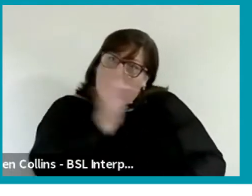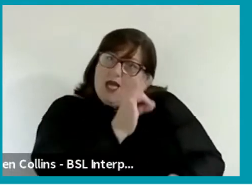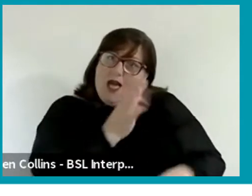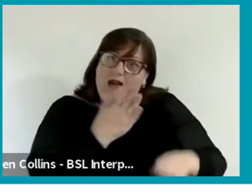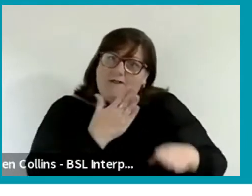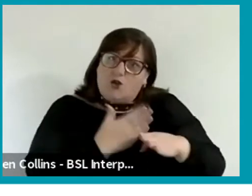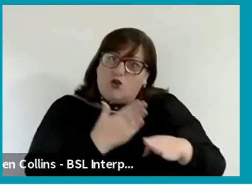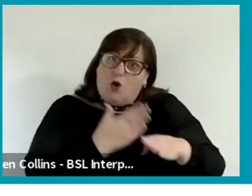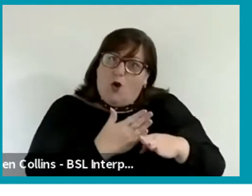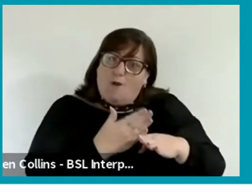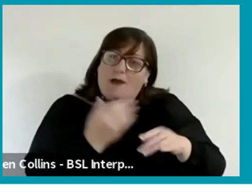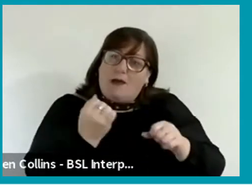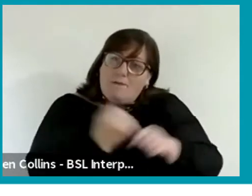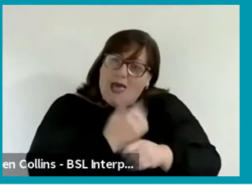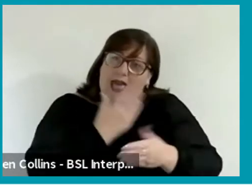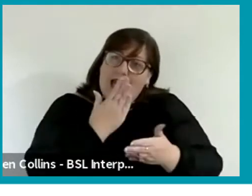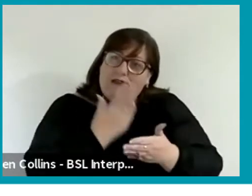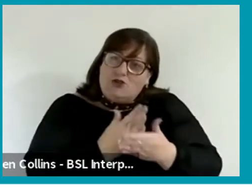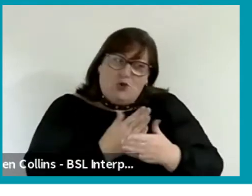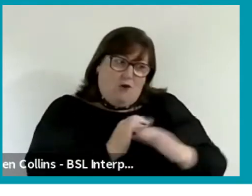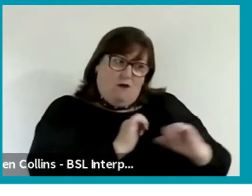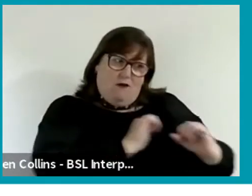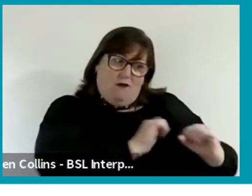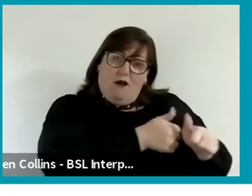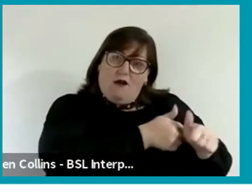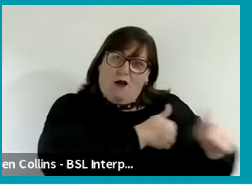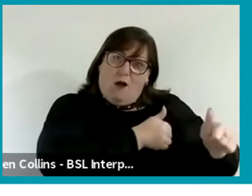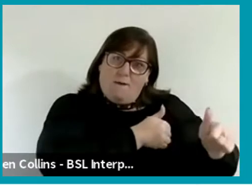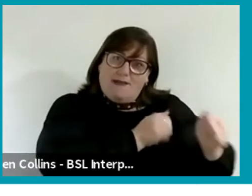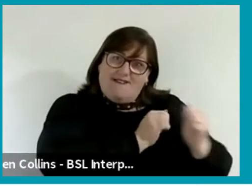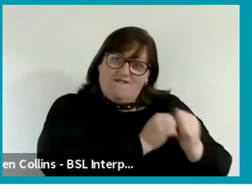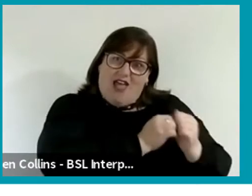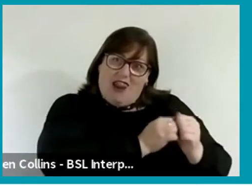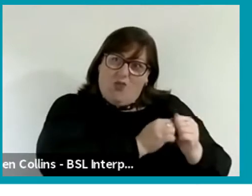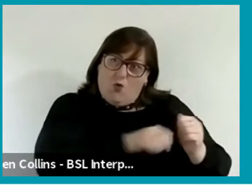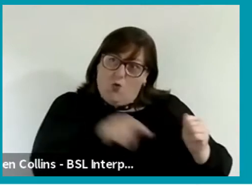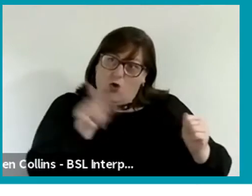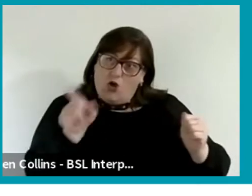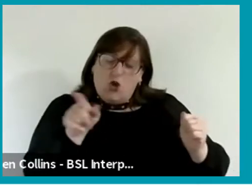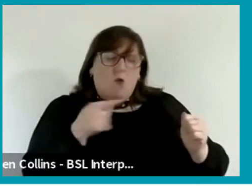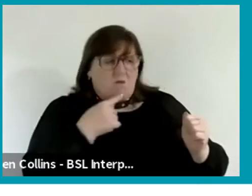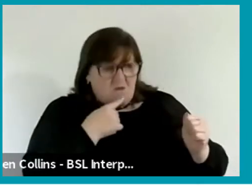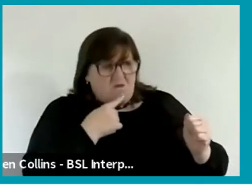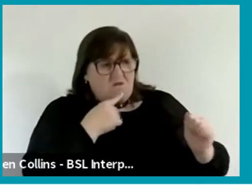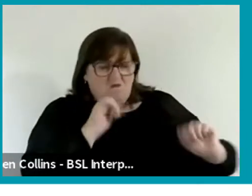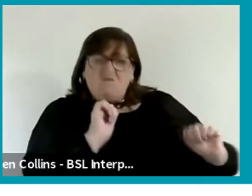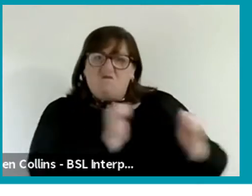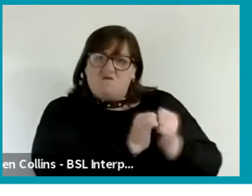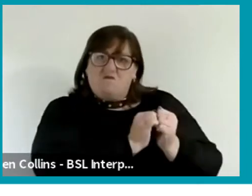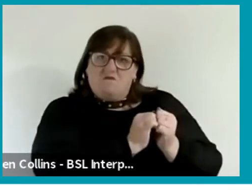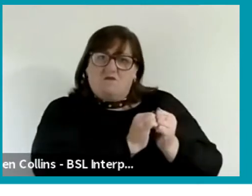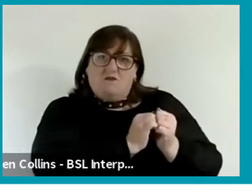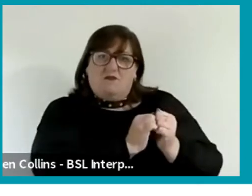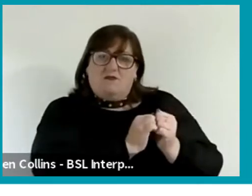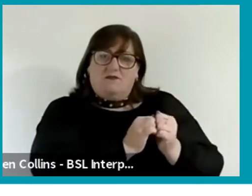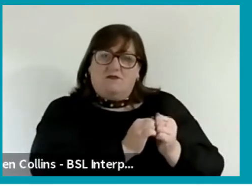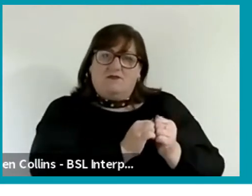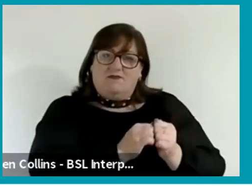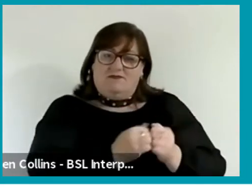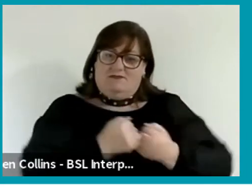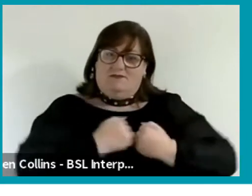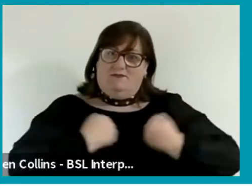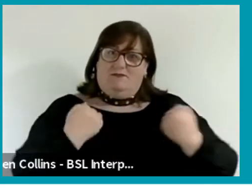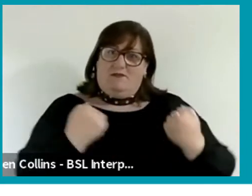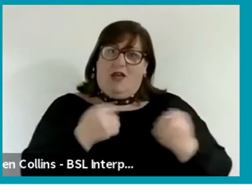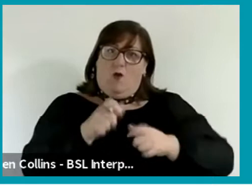with your own values. And I can certainly safely say that probably all of our candidates have got such resilience because they've got